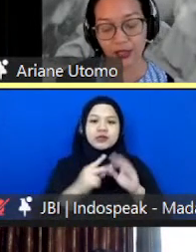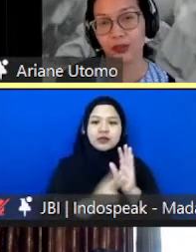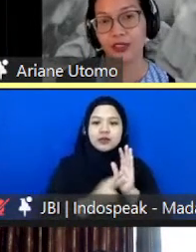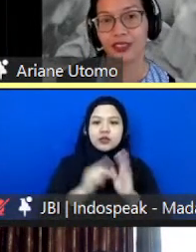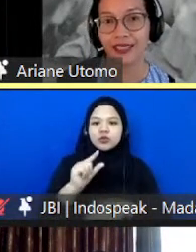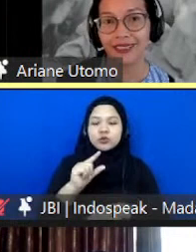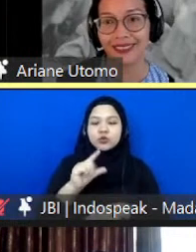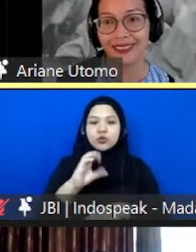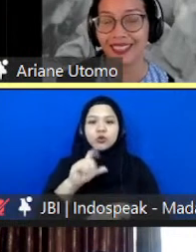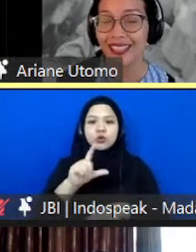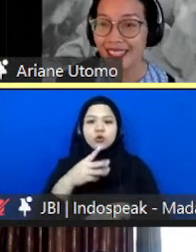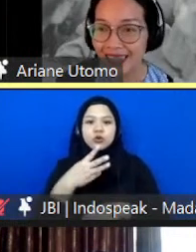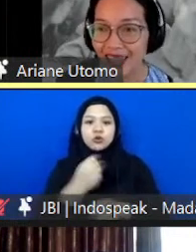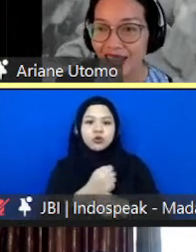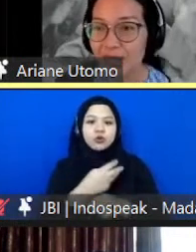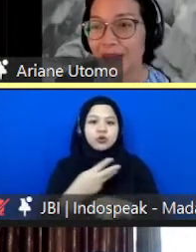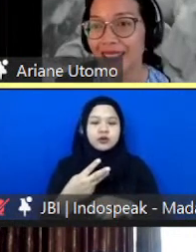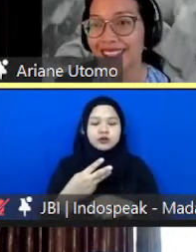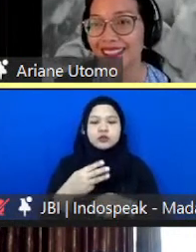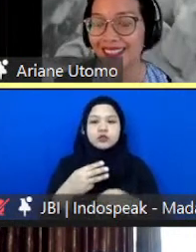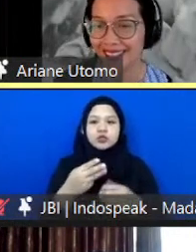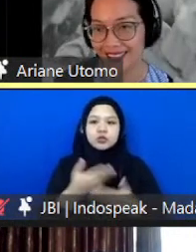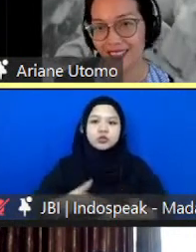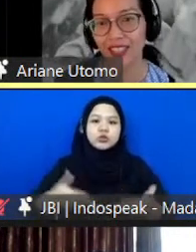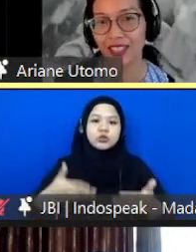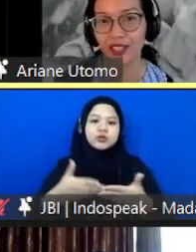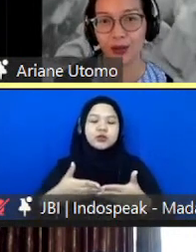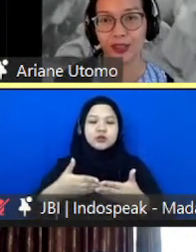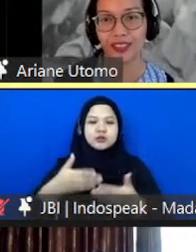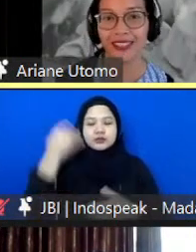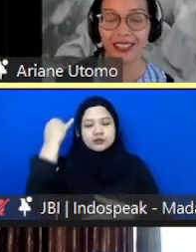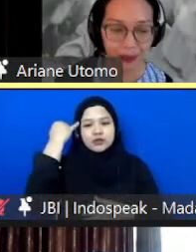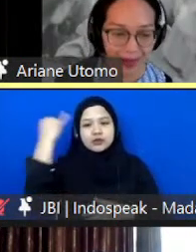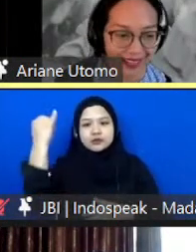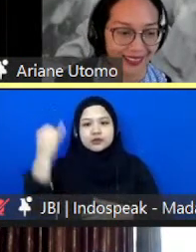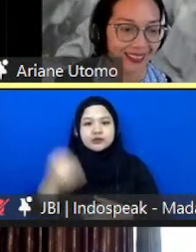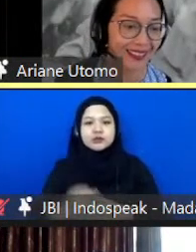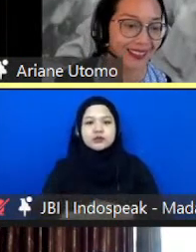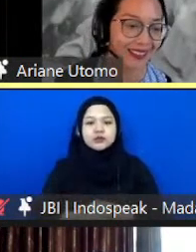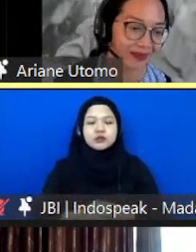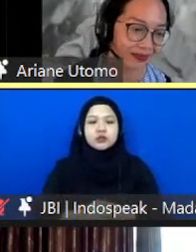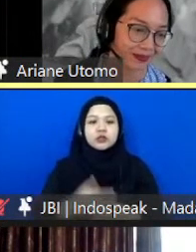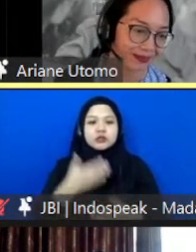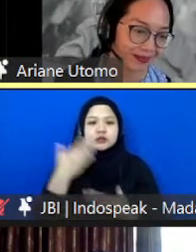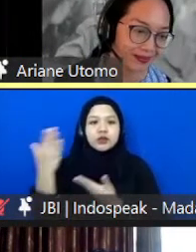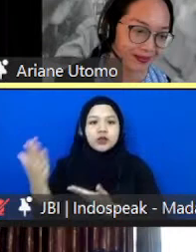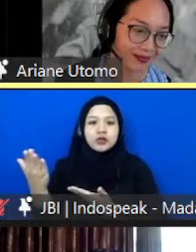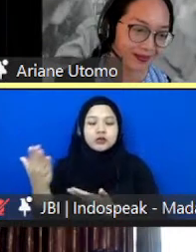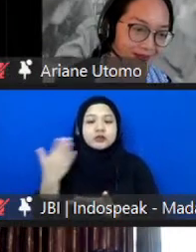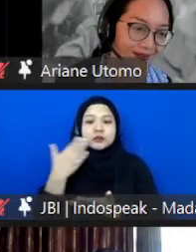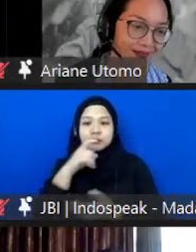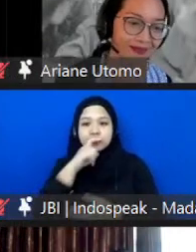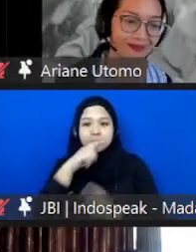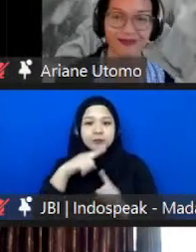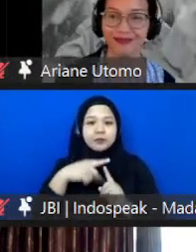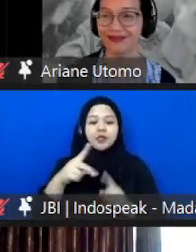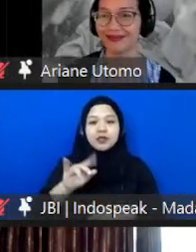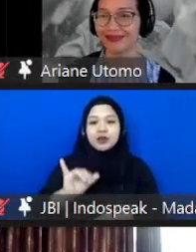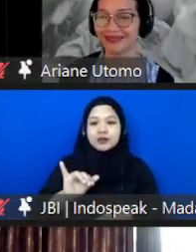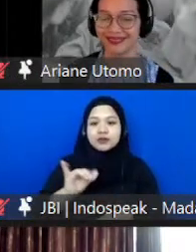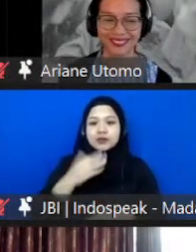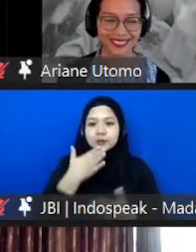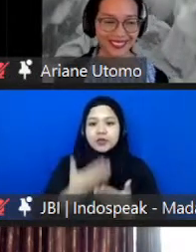Arts and Social Sciences. Silakan Pak Terry, the screen is yours. Terima kasih. Thank you very